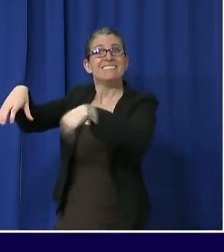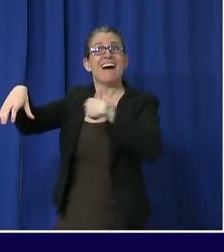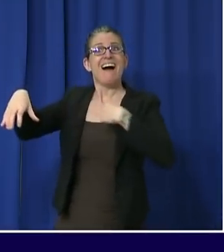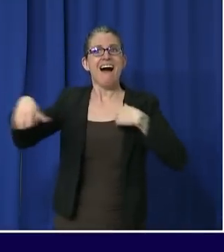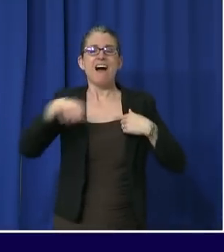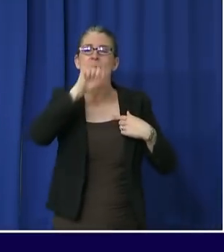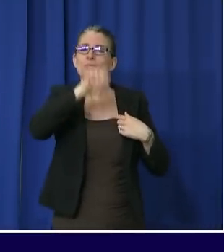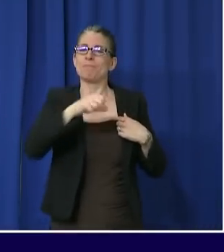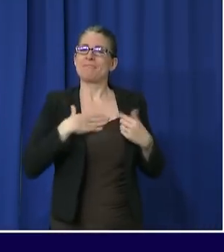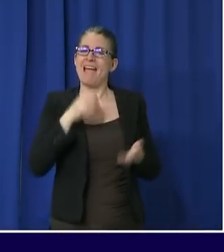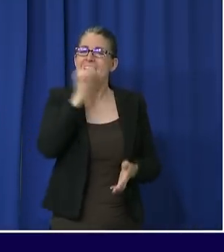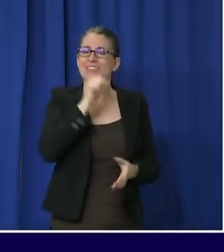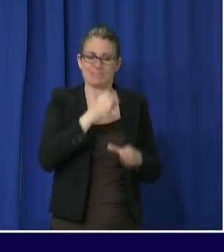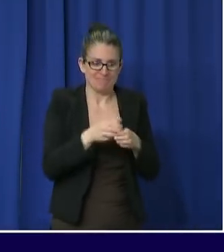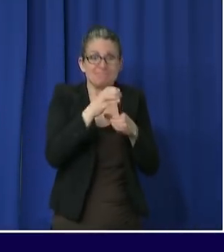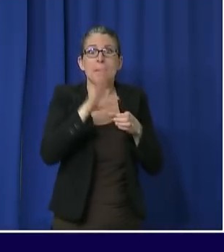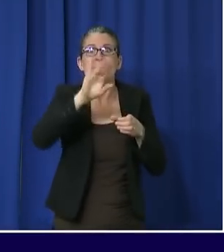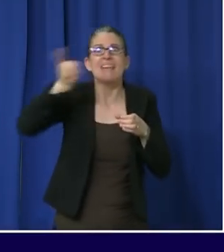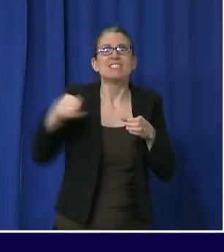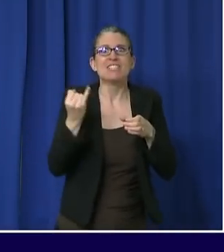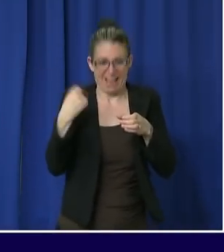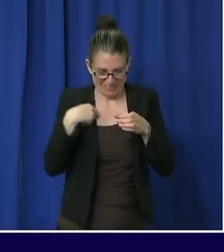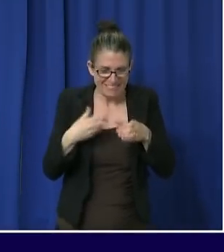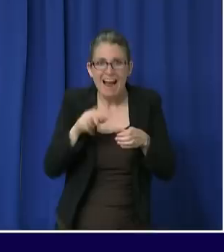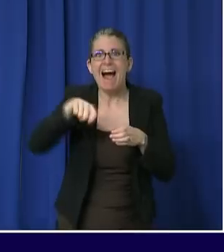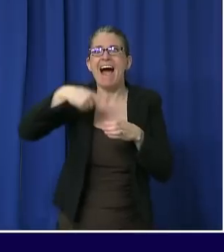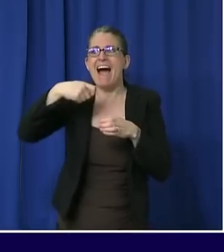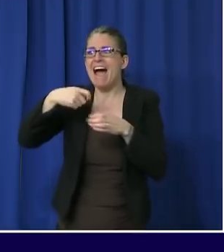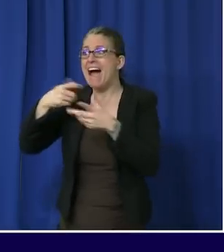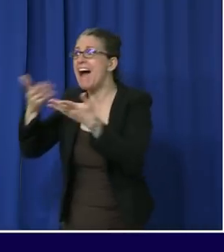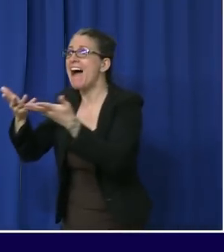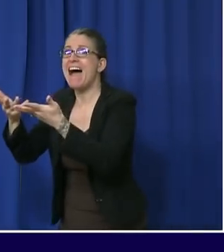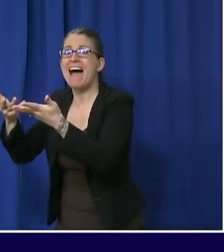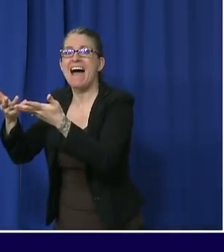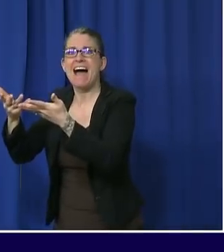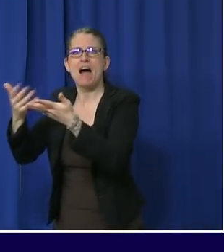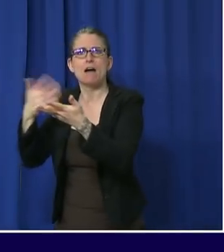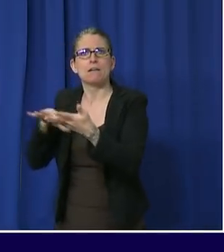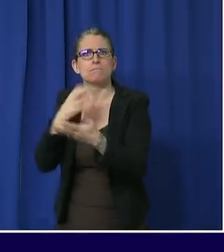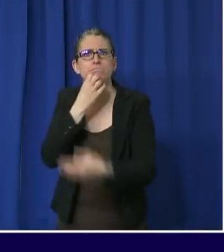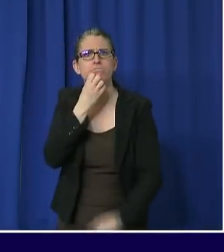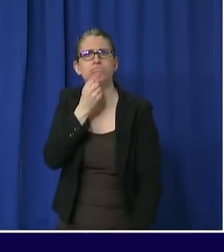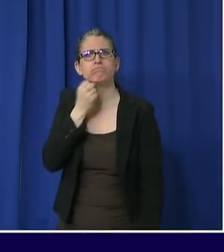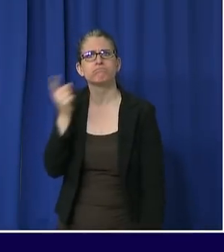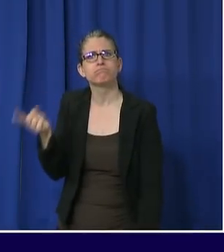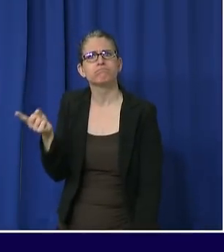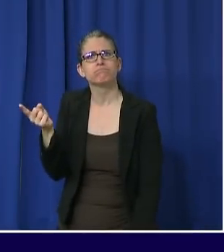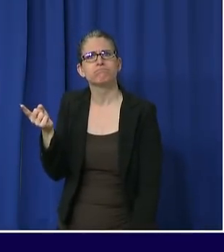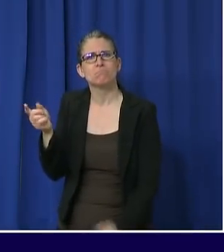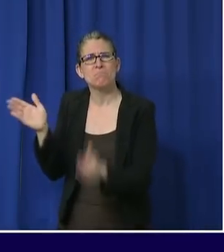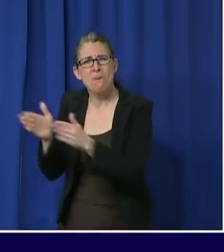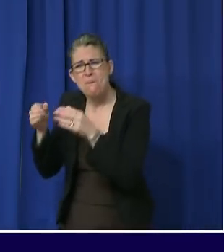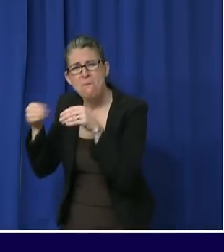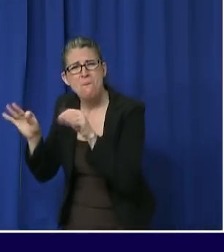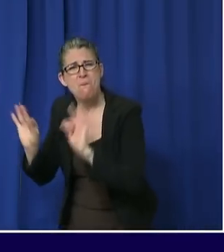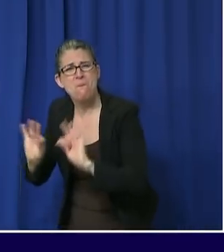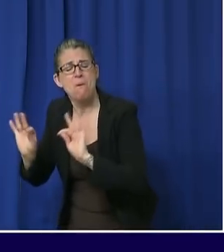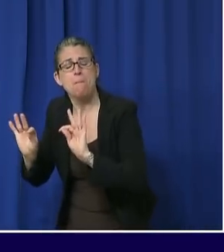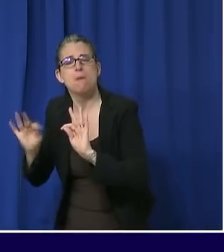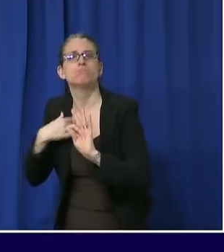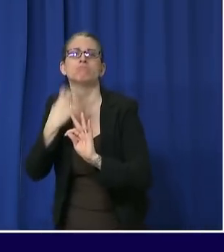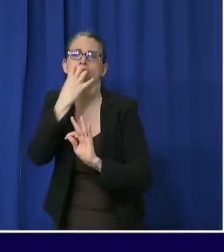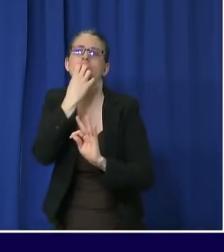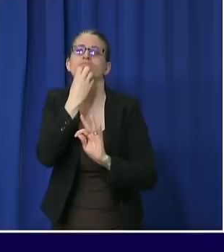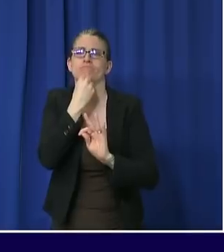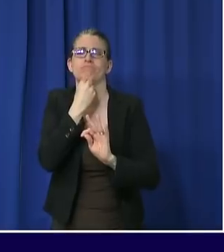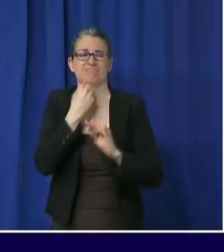These may be folks that we look at every day, but not necessarily have seen